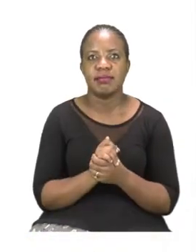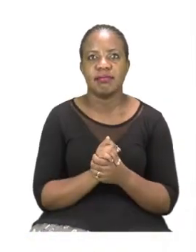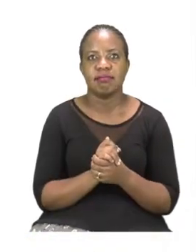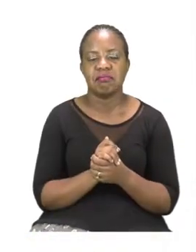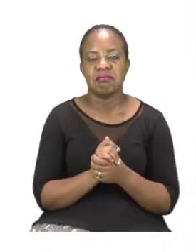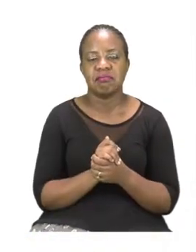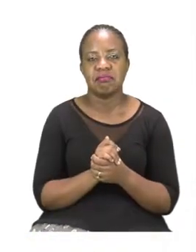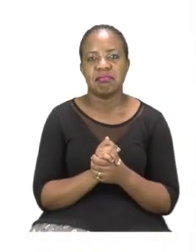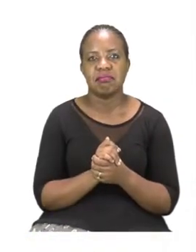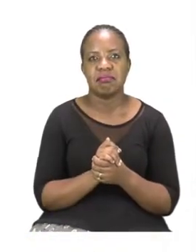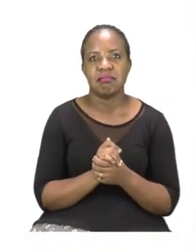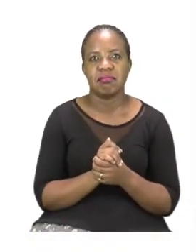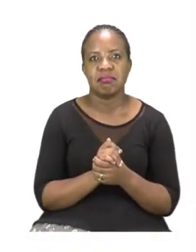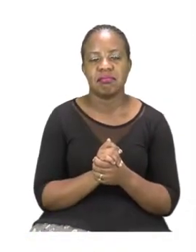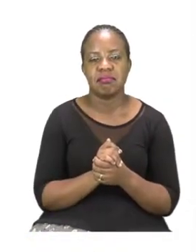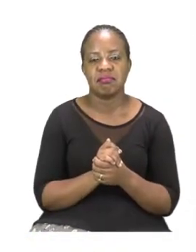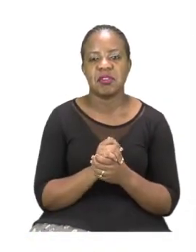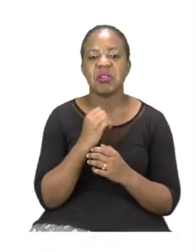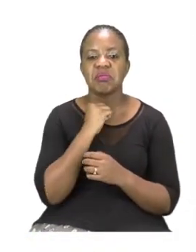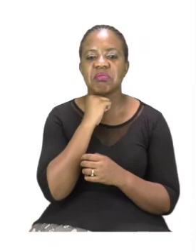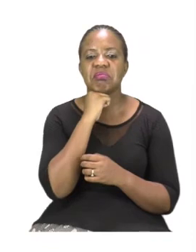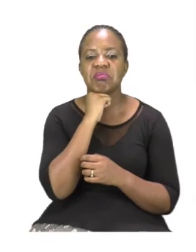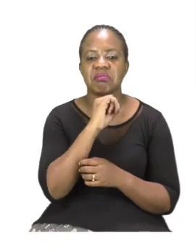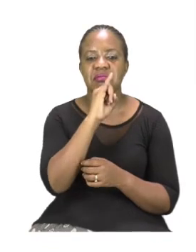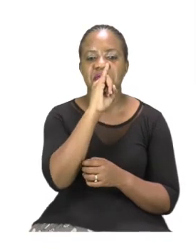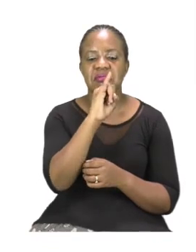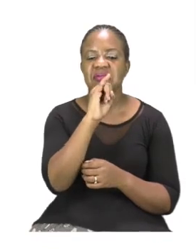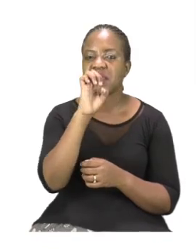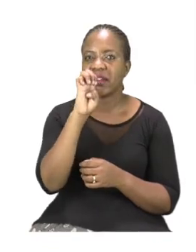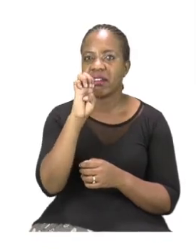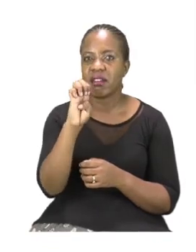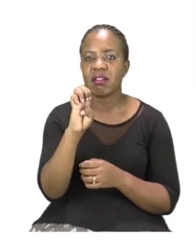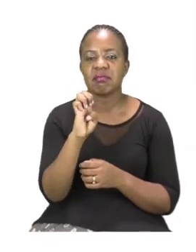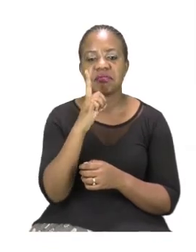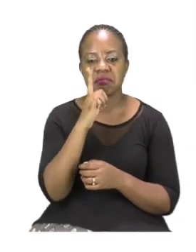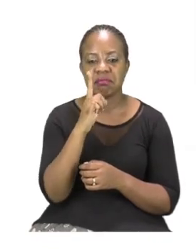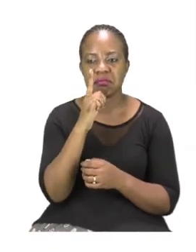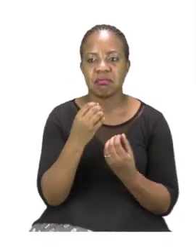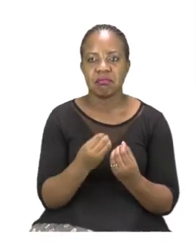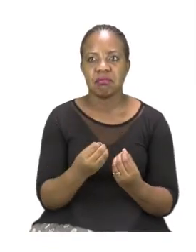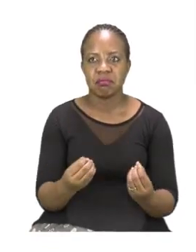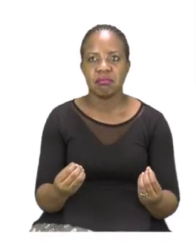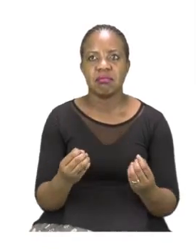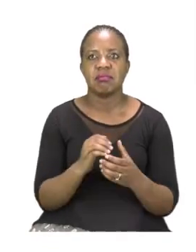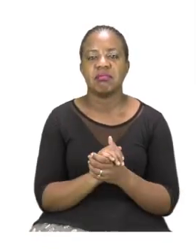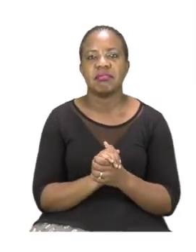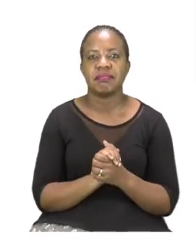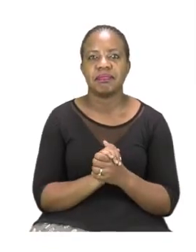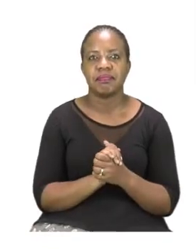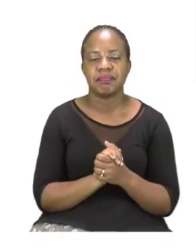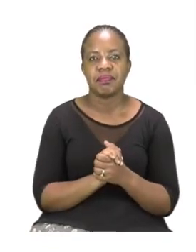5, we are dealing with the sounds. Now, the words that you can see there are missing a